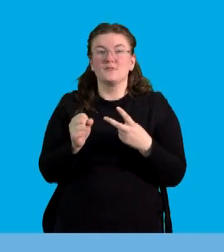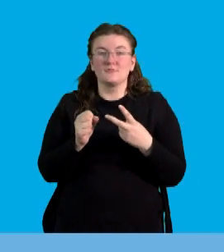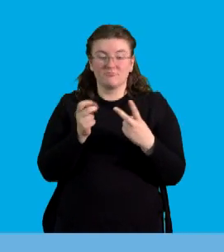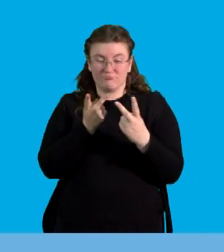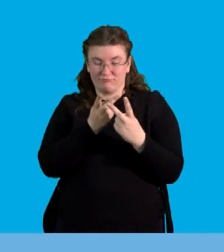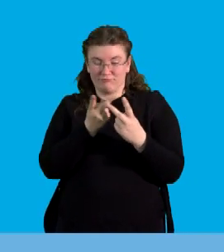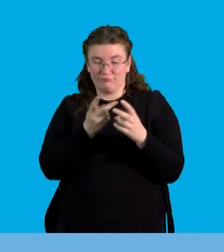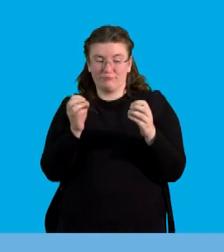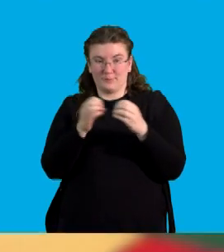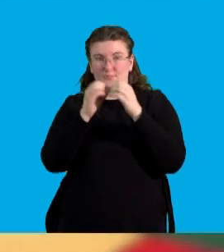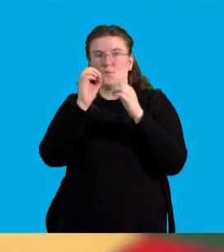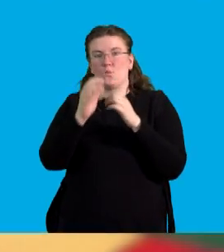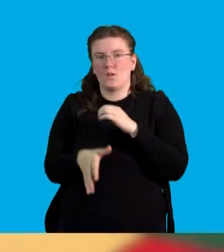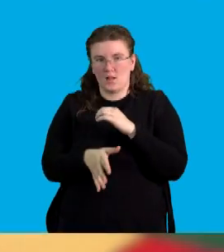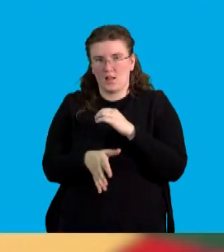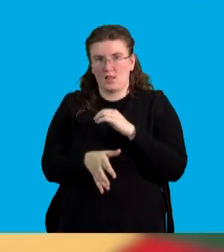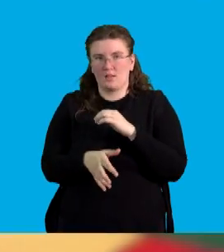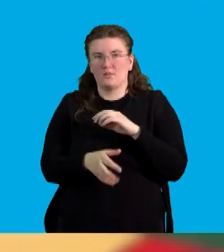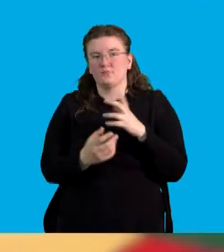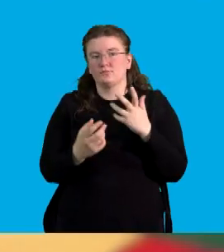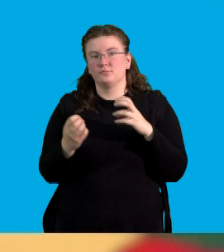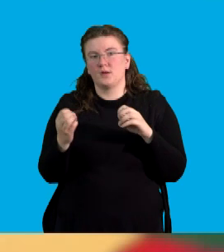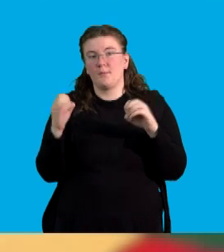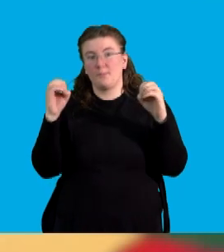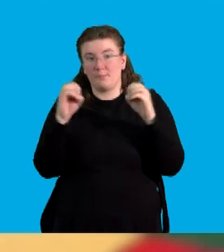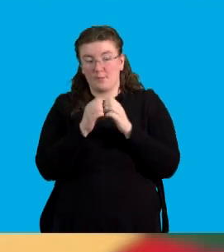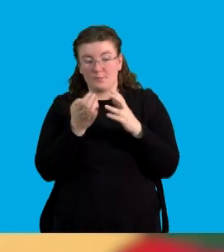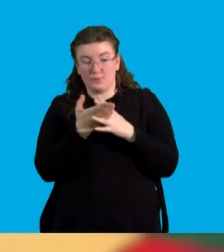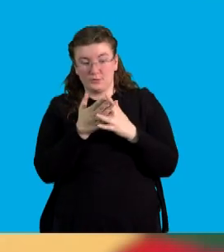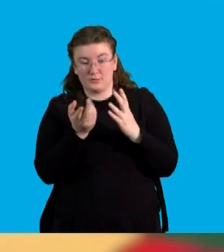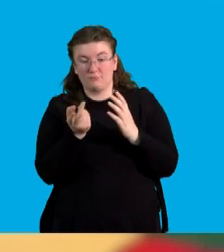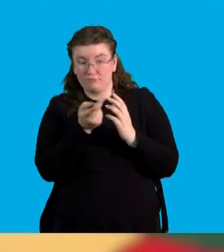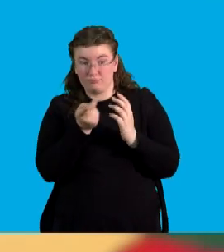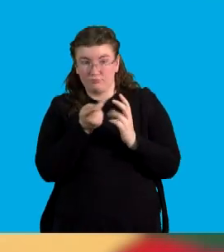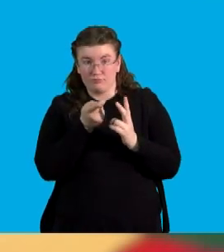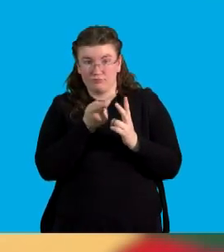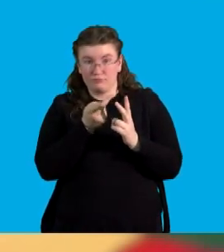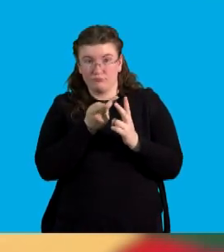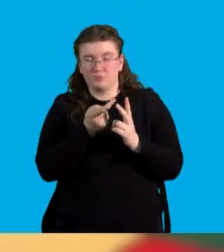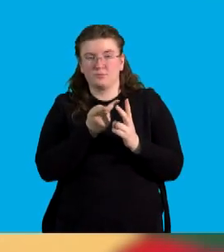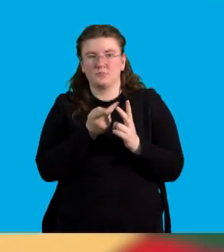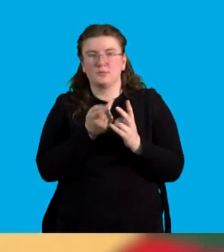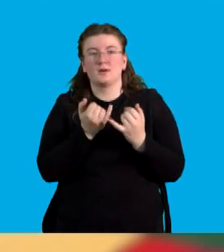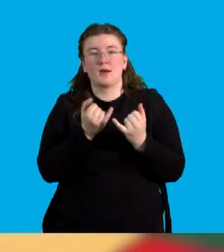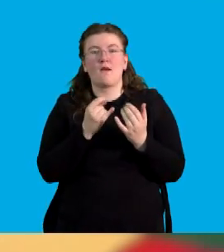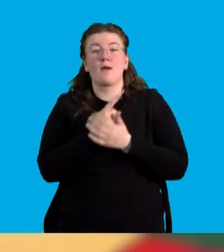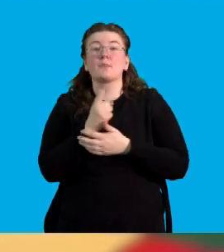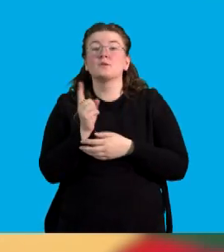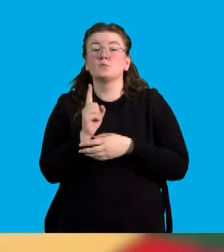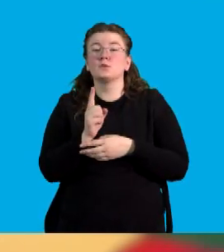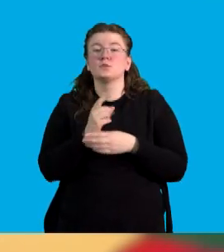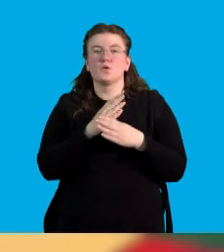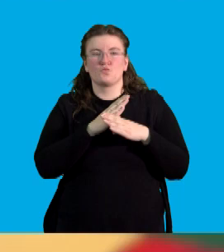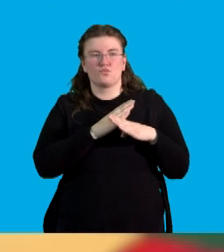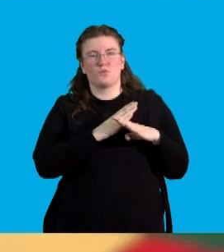electric current. So that collision between the electrons, or that collision between the electrons and the metal ion, is going to